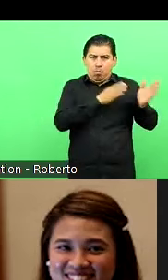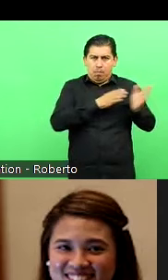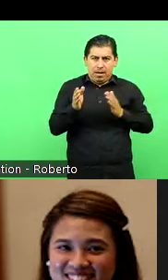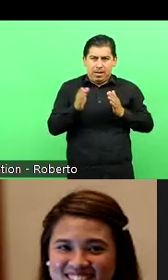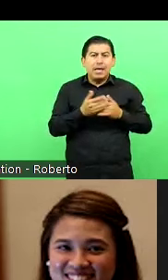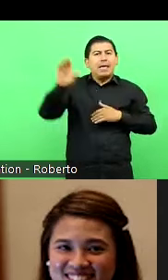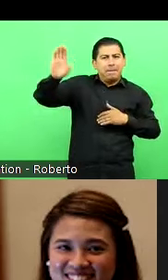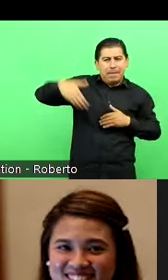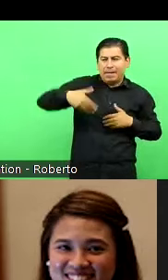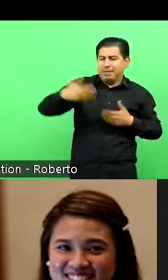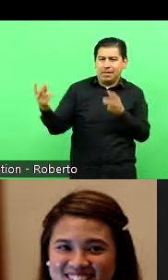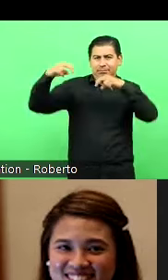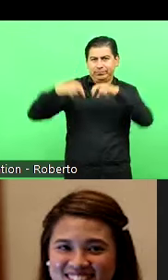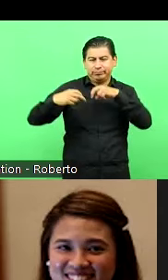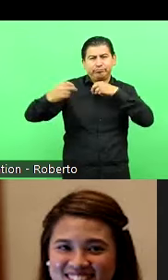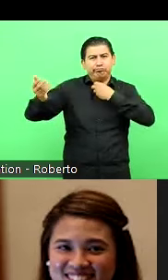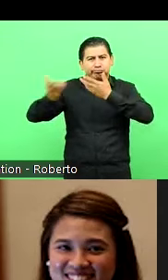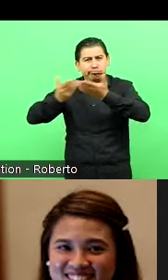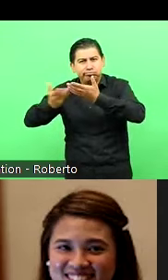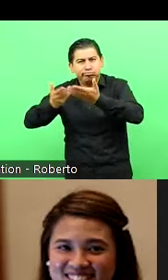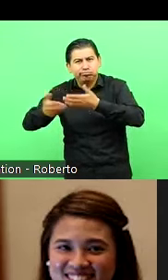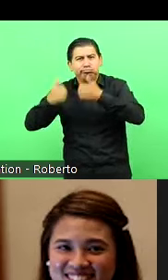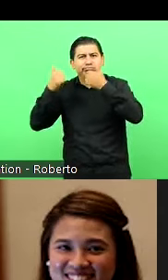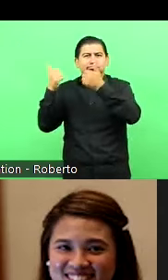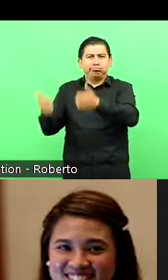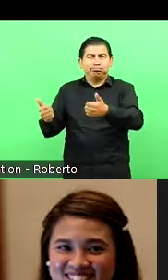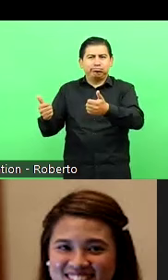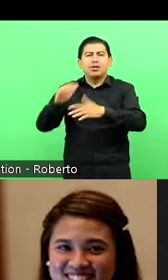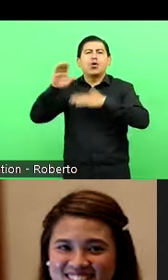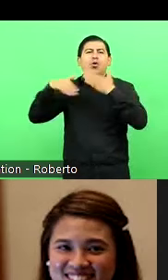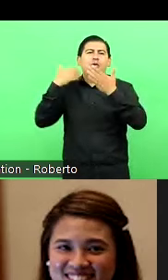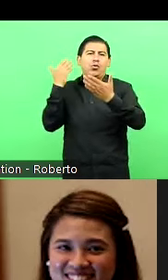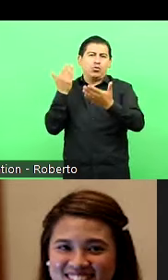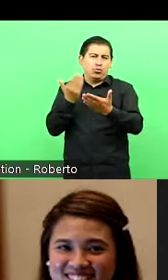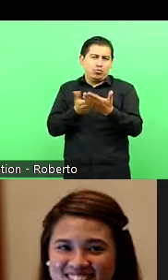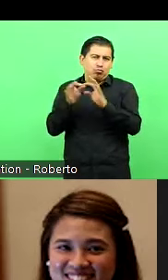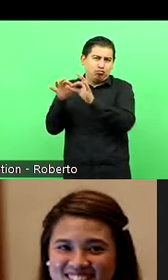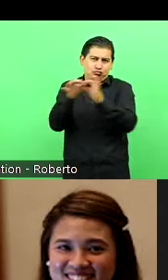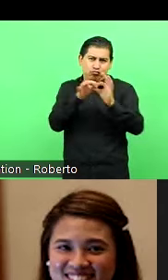actually enlisted among those who we call as eco warriors or deputized as eco